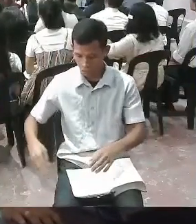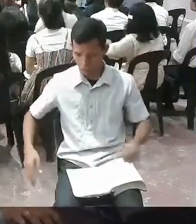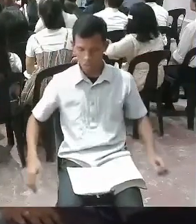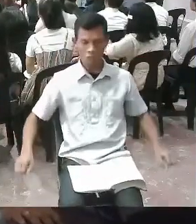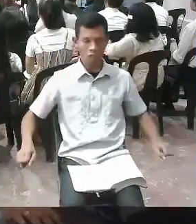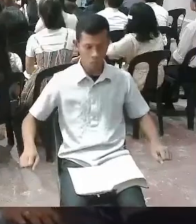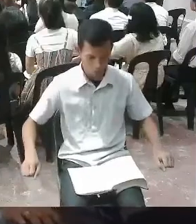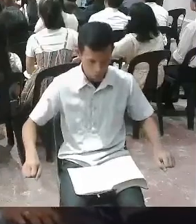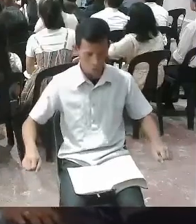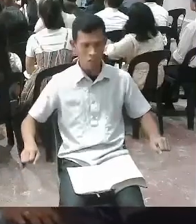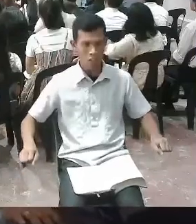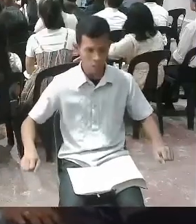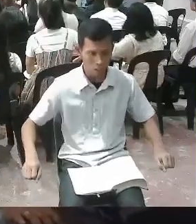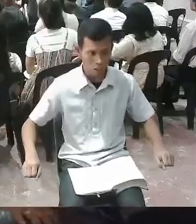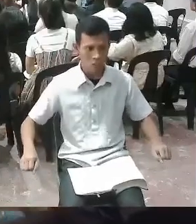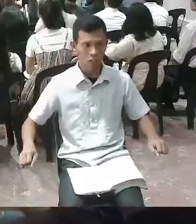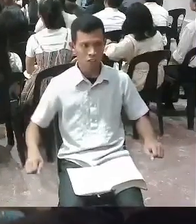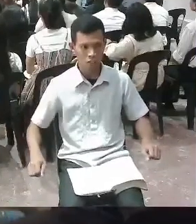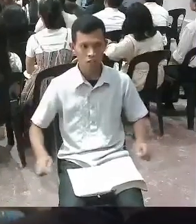insulin,